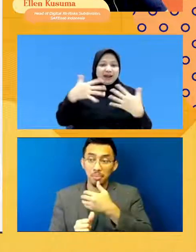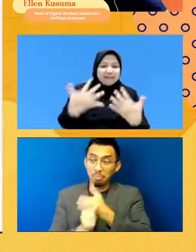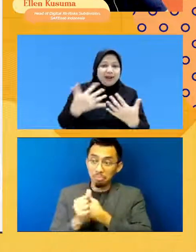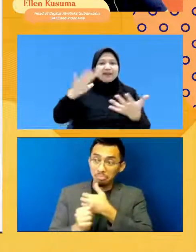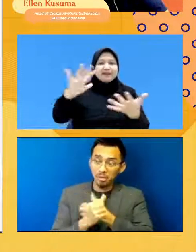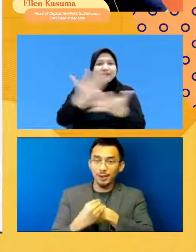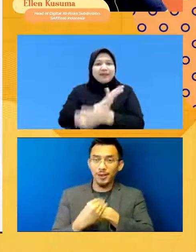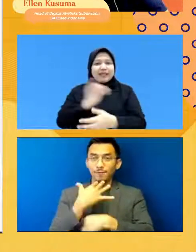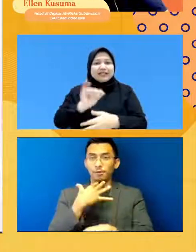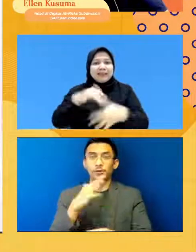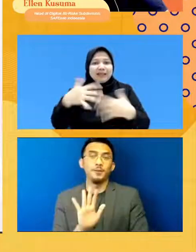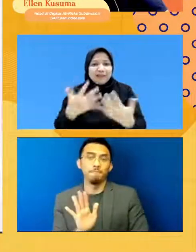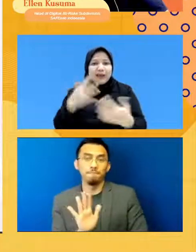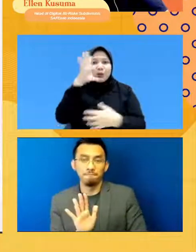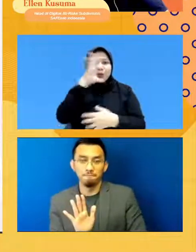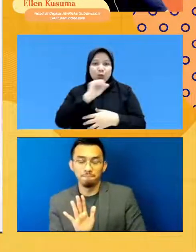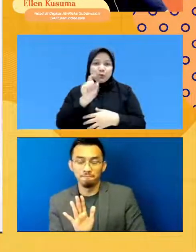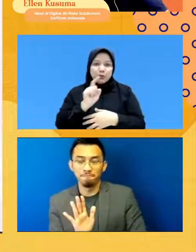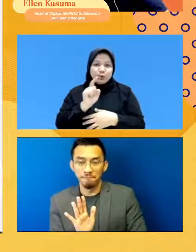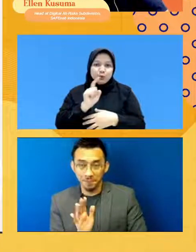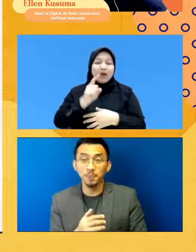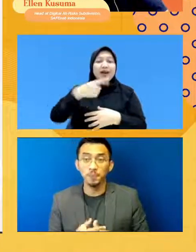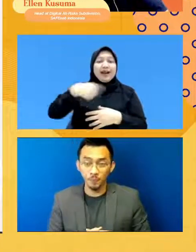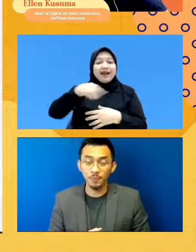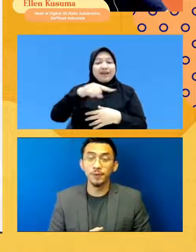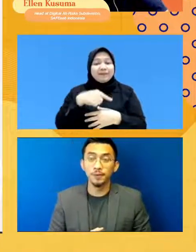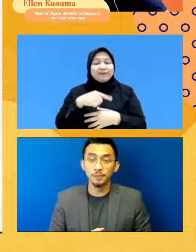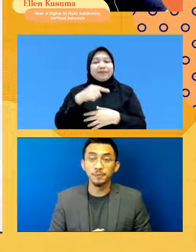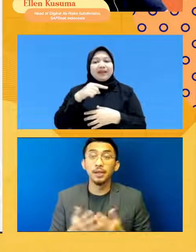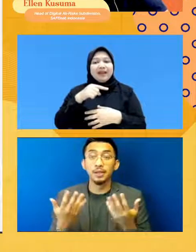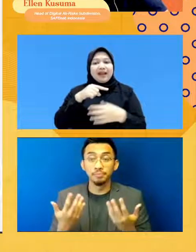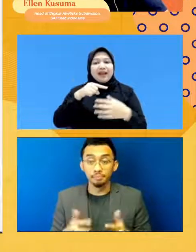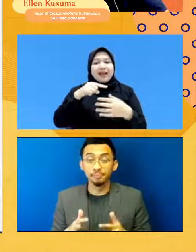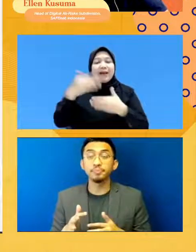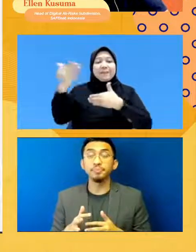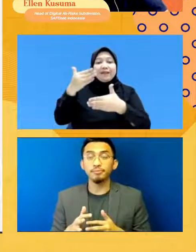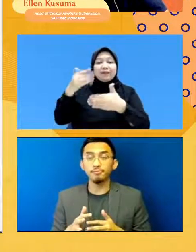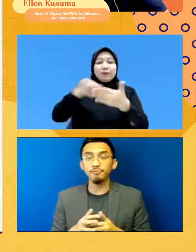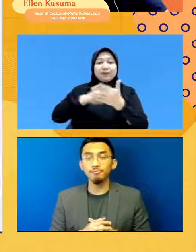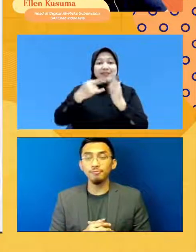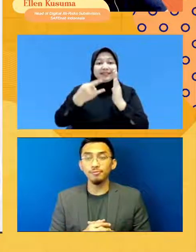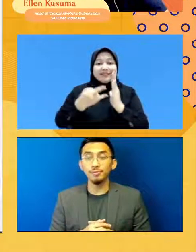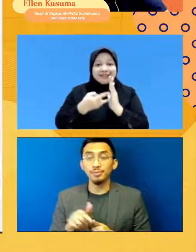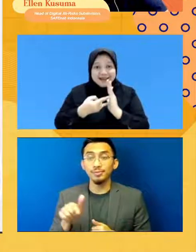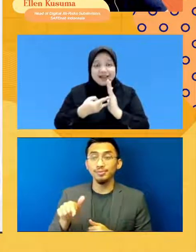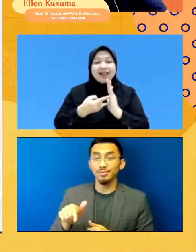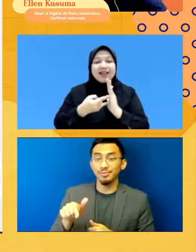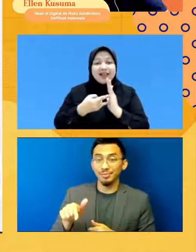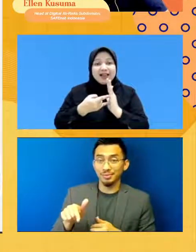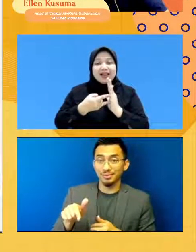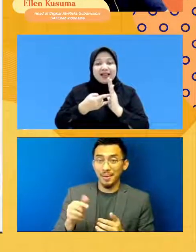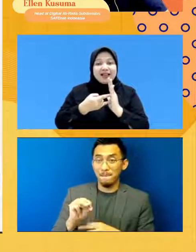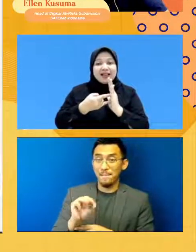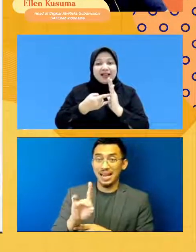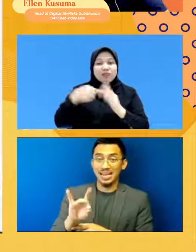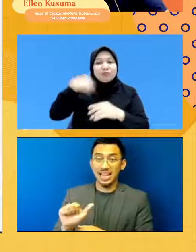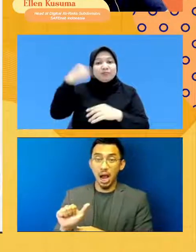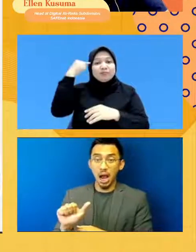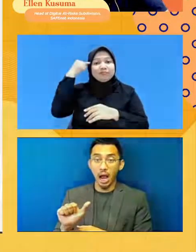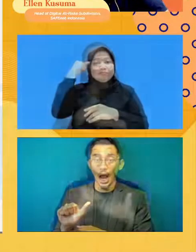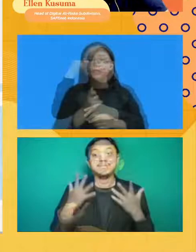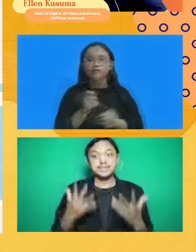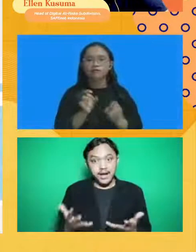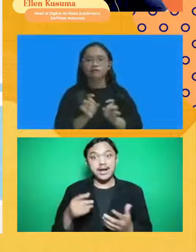important for us to also hold the digital platform accountable for everything that they cannot